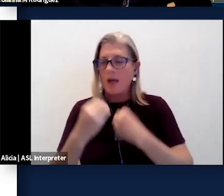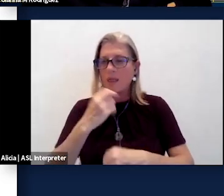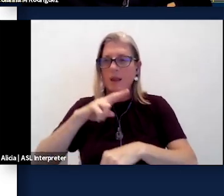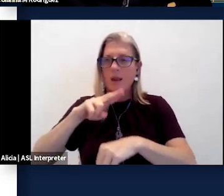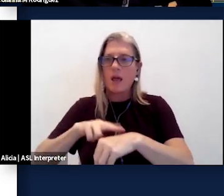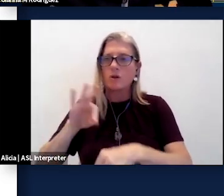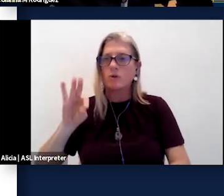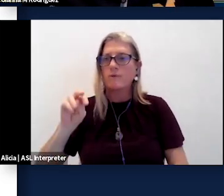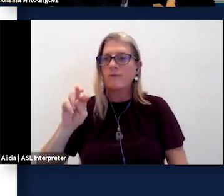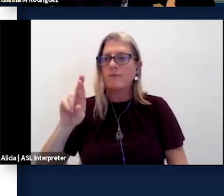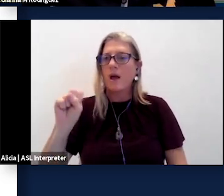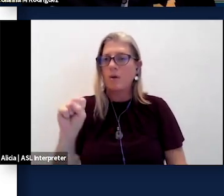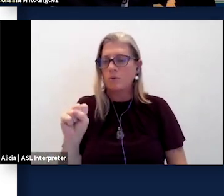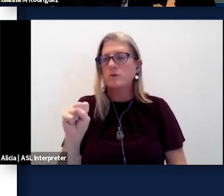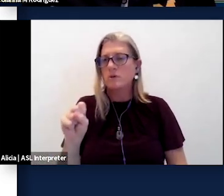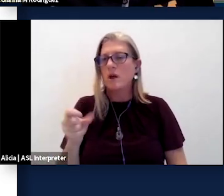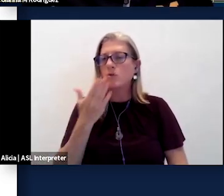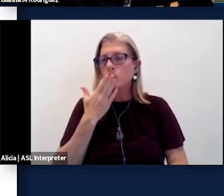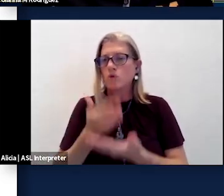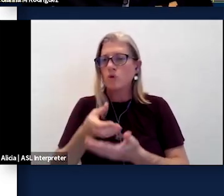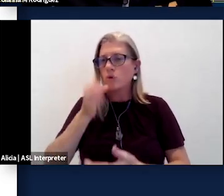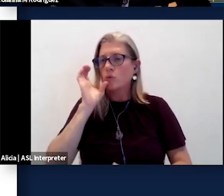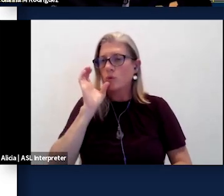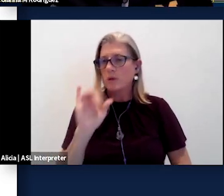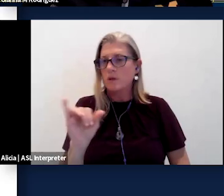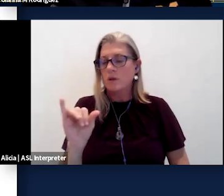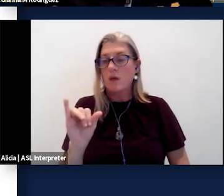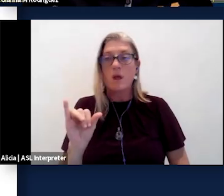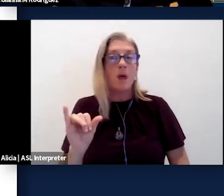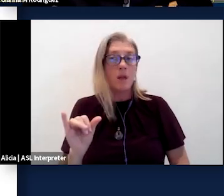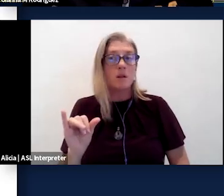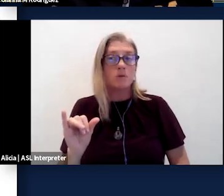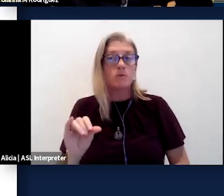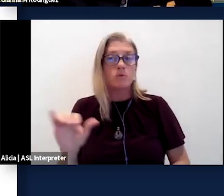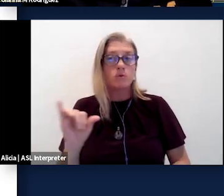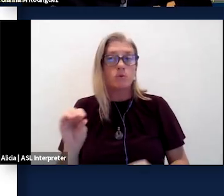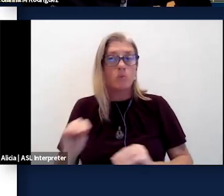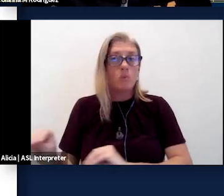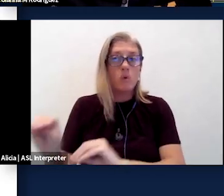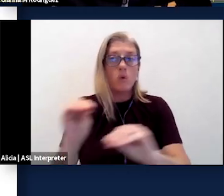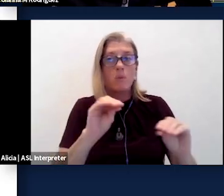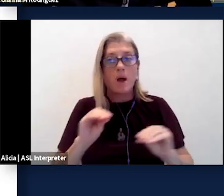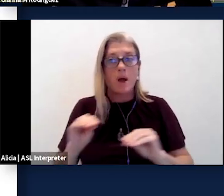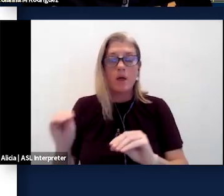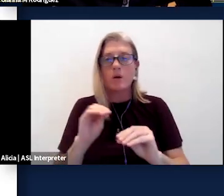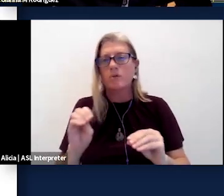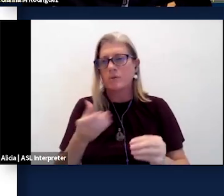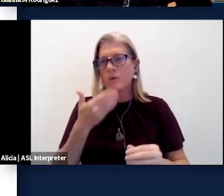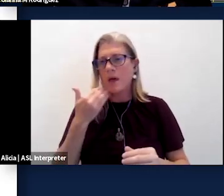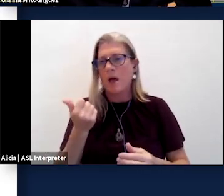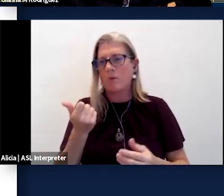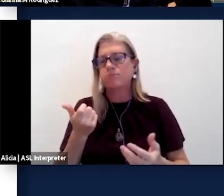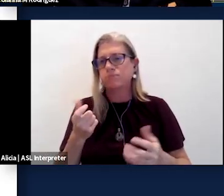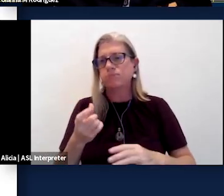sufficient fluid intake. And obviously, the more active and mobile the patient is and upright, the better the